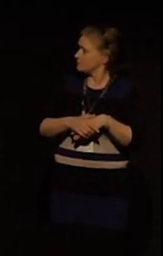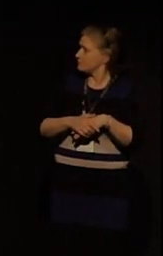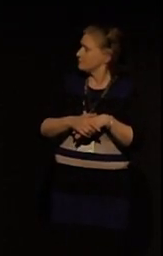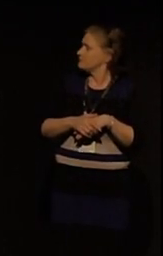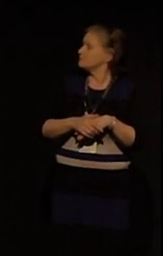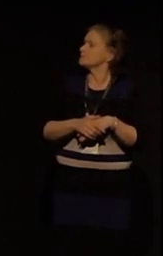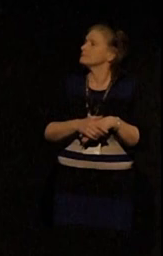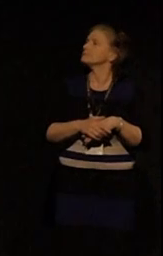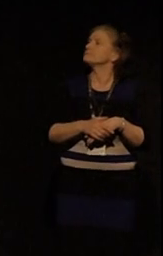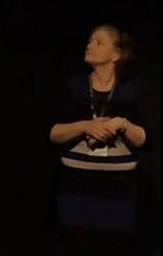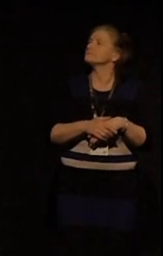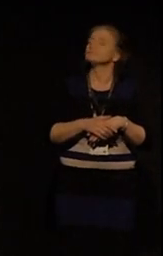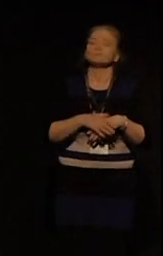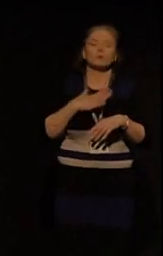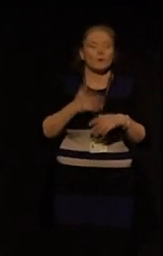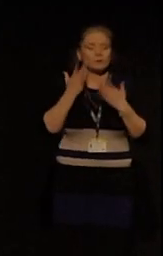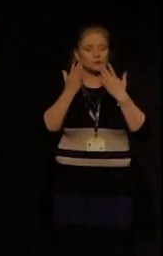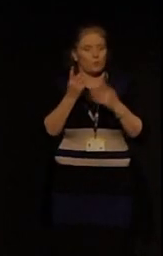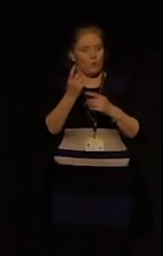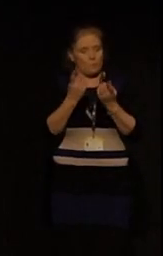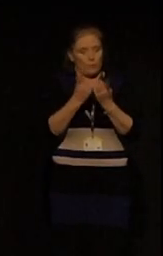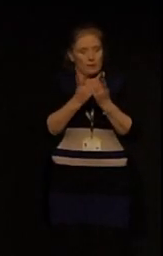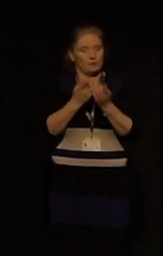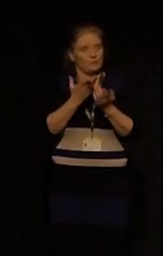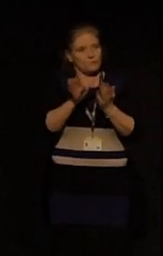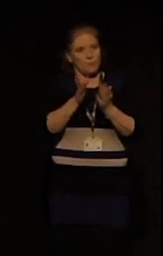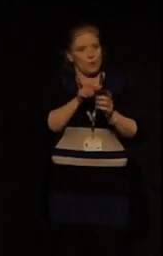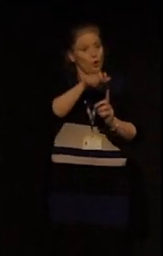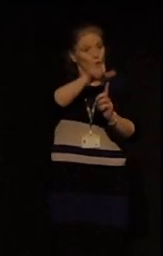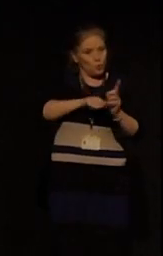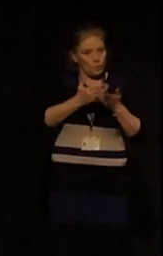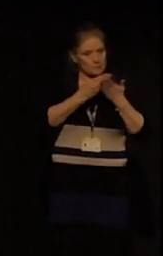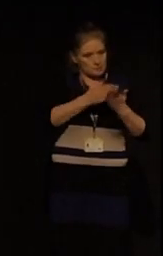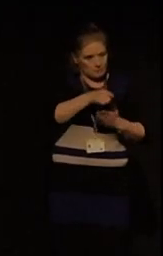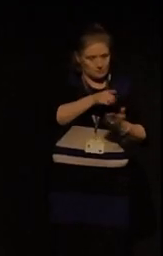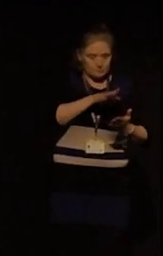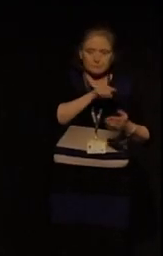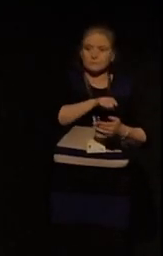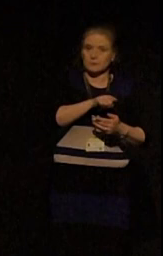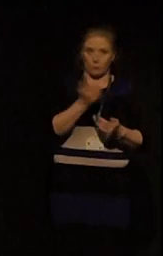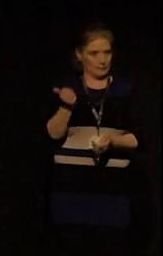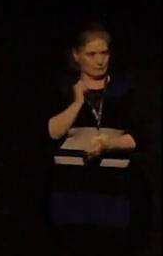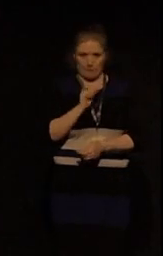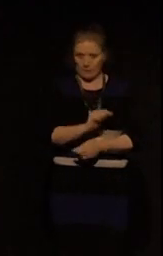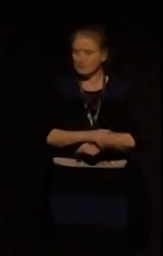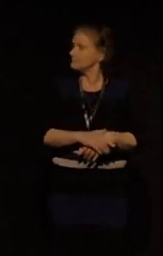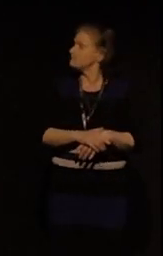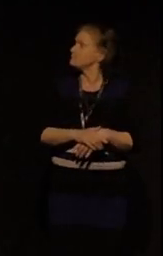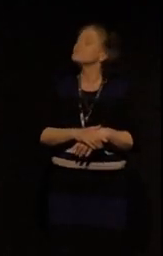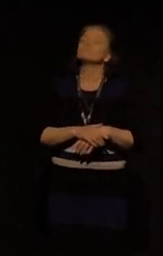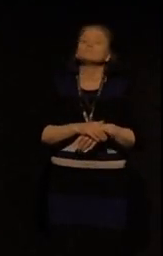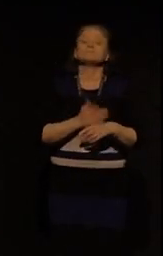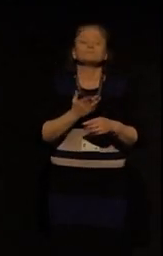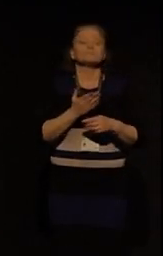I'm going to show you one other thing from the human studies that was really quite interesting and totally unexpected by us. We played a